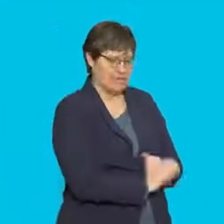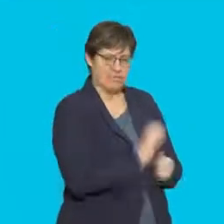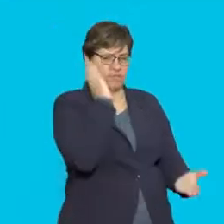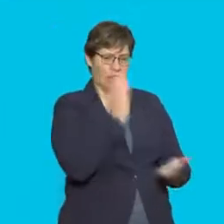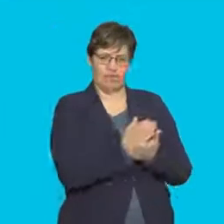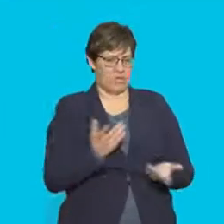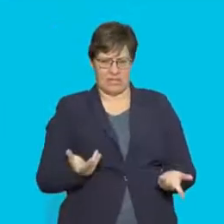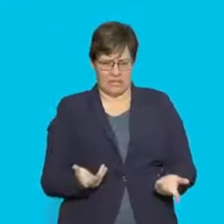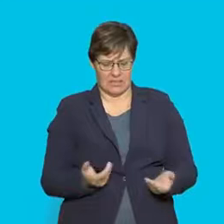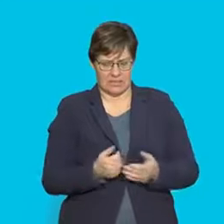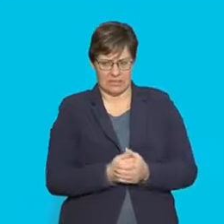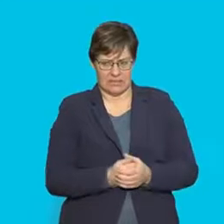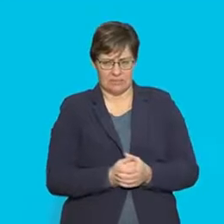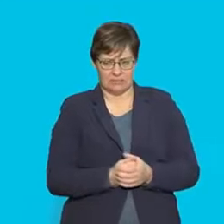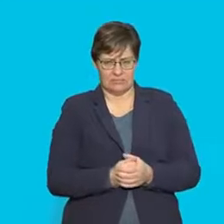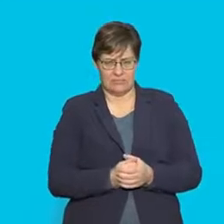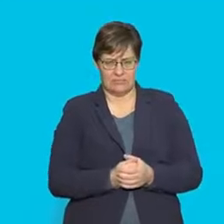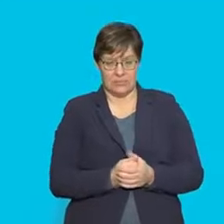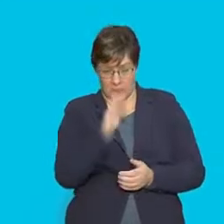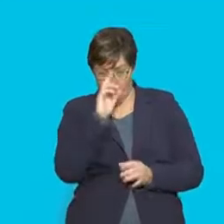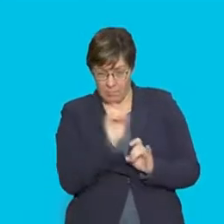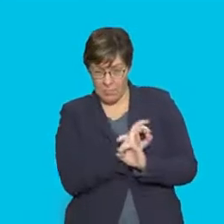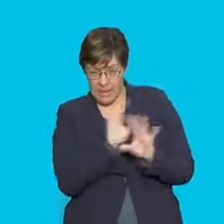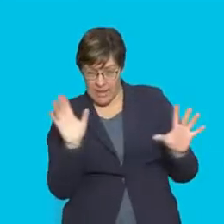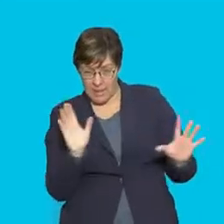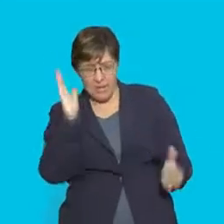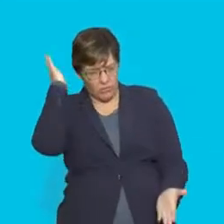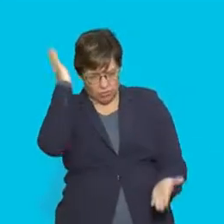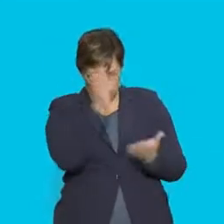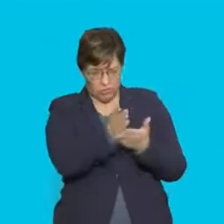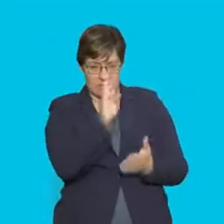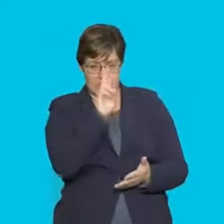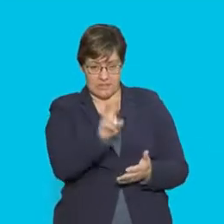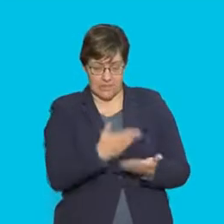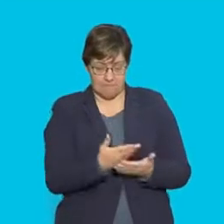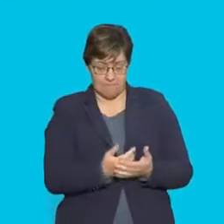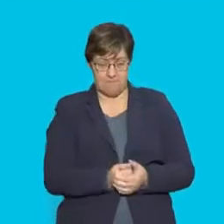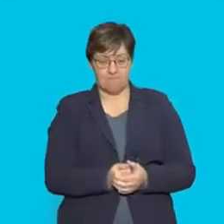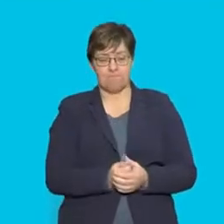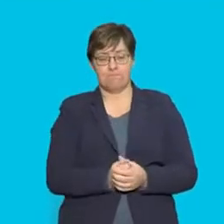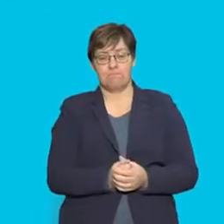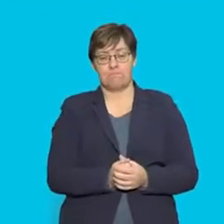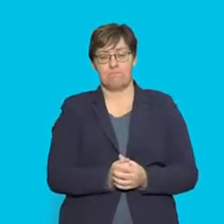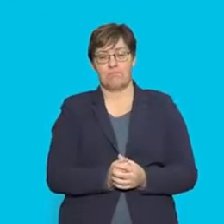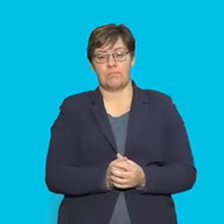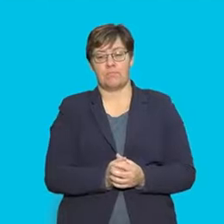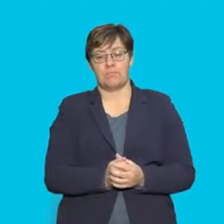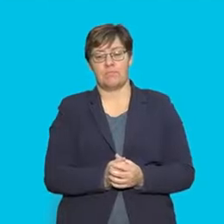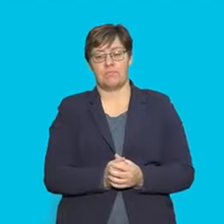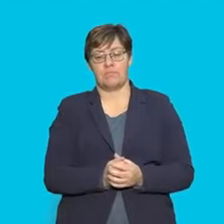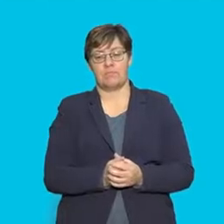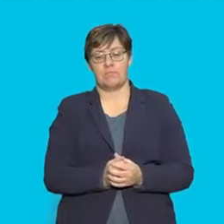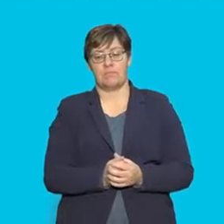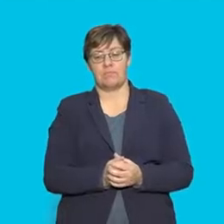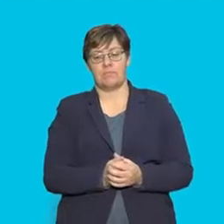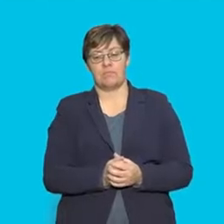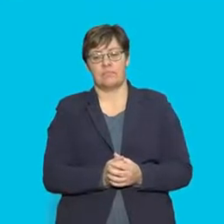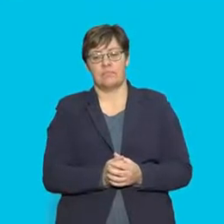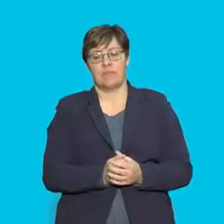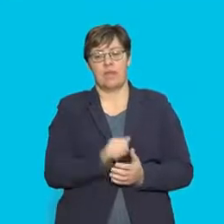unless I make that statement there. So I hope that clarifies what I'm saying. Also, when I say to you